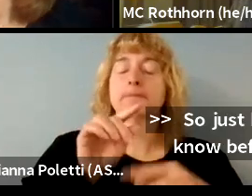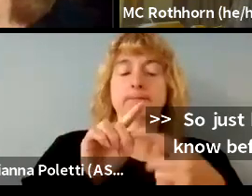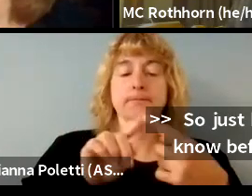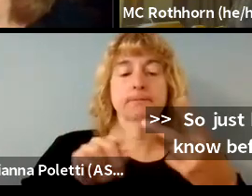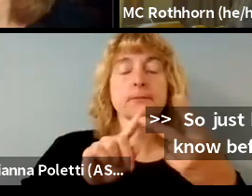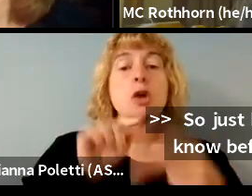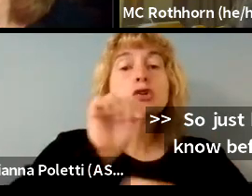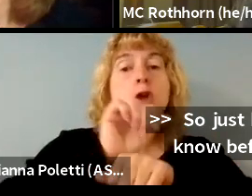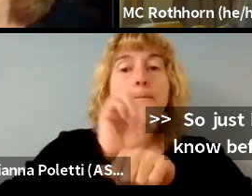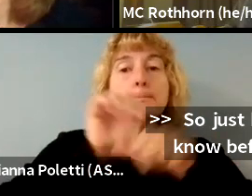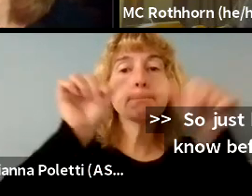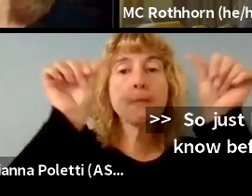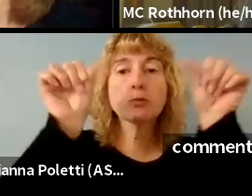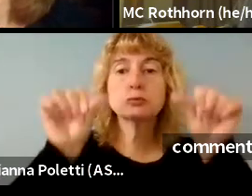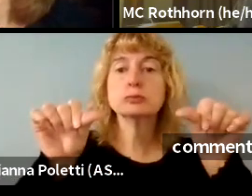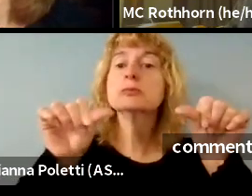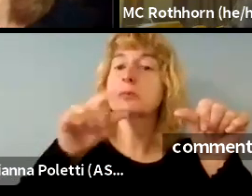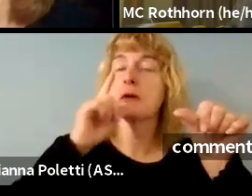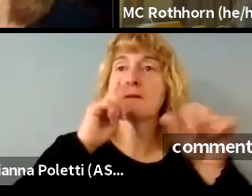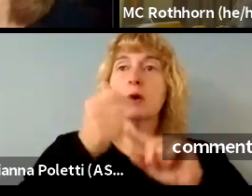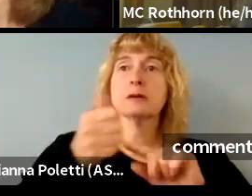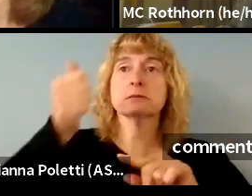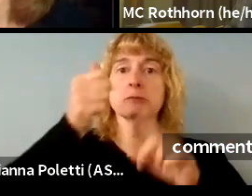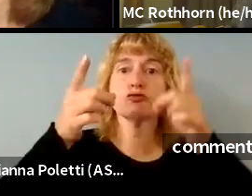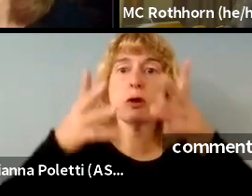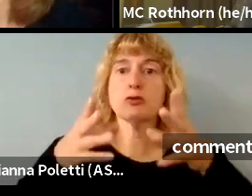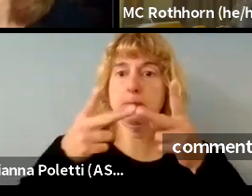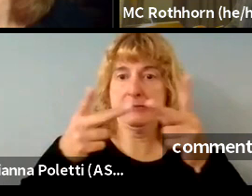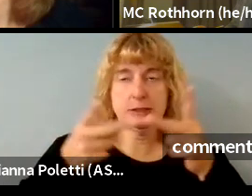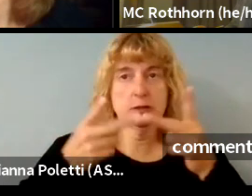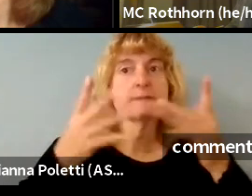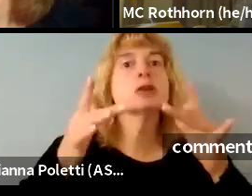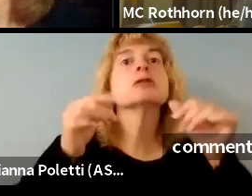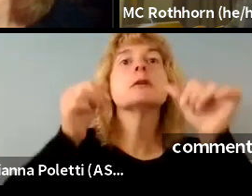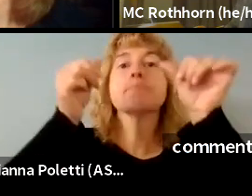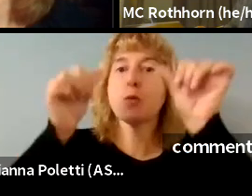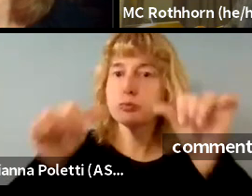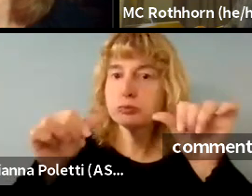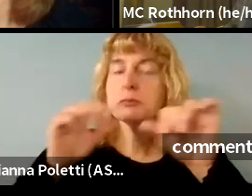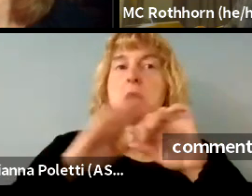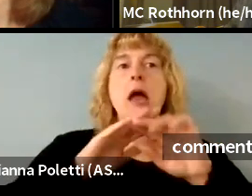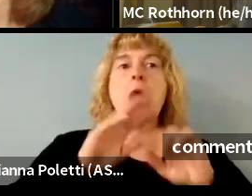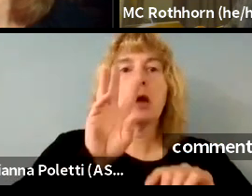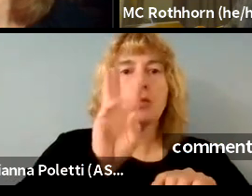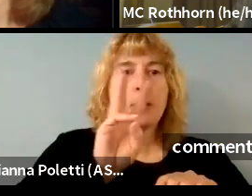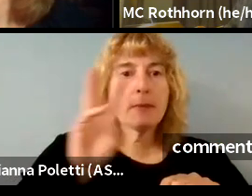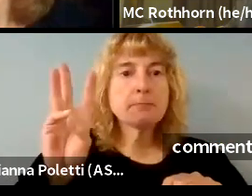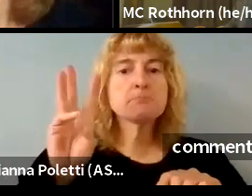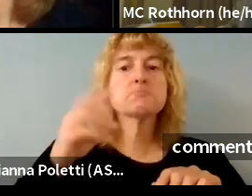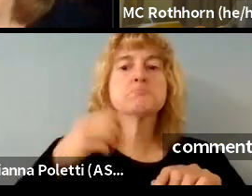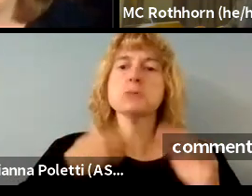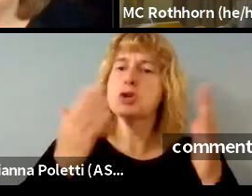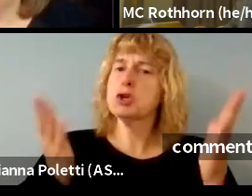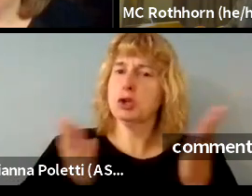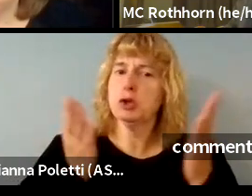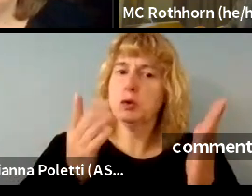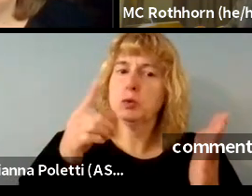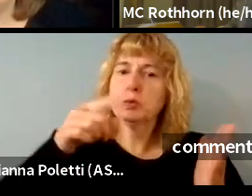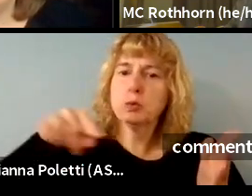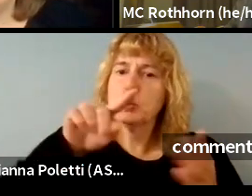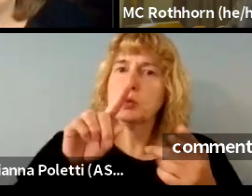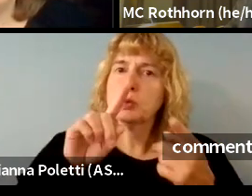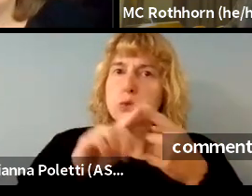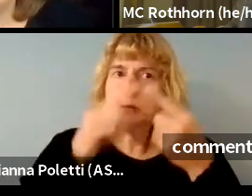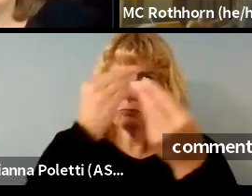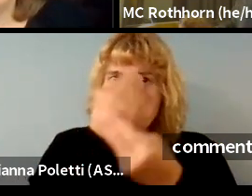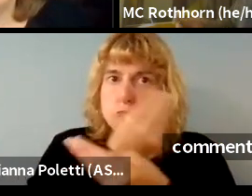is posted. It's been circulated. It's on the website. I encourage all of you, of course, to circulate it in